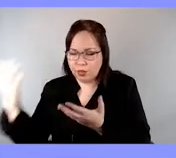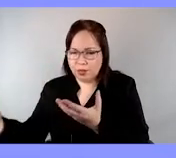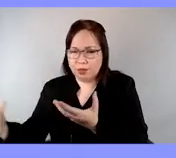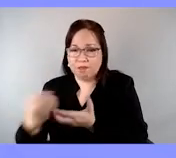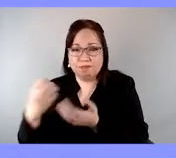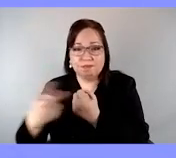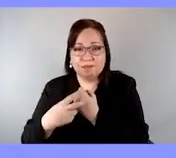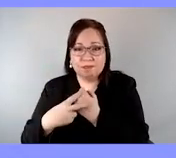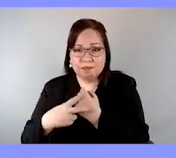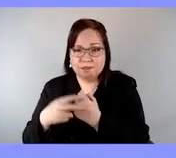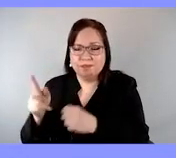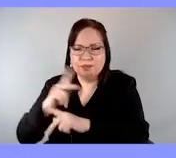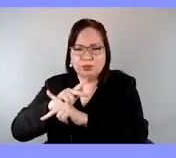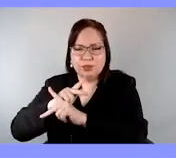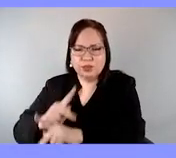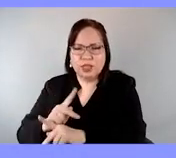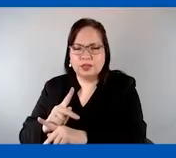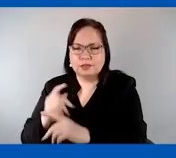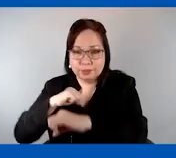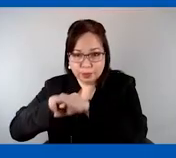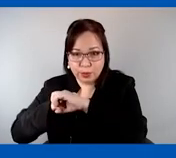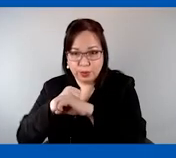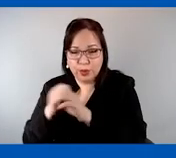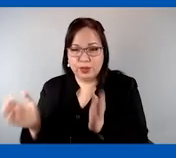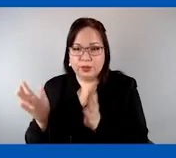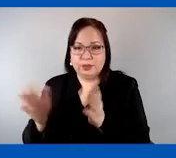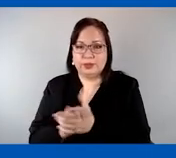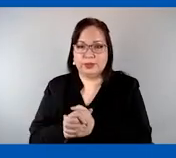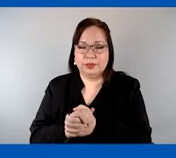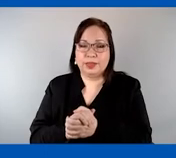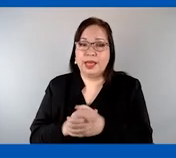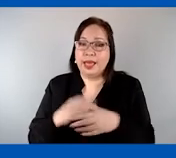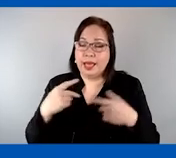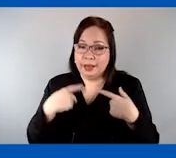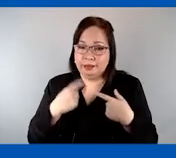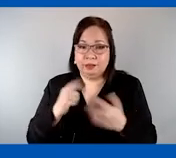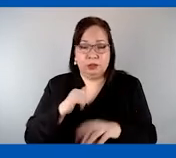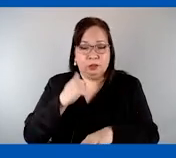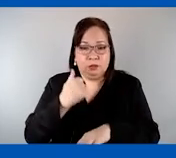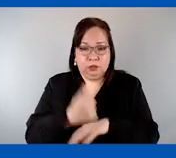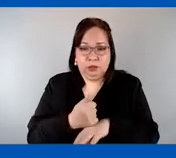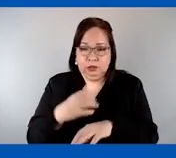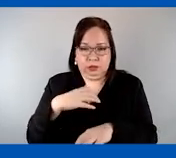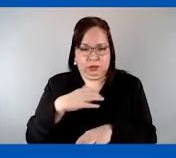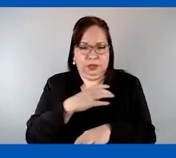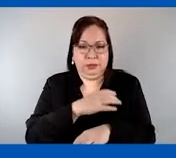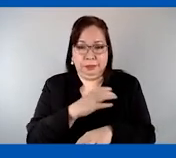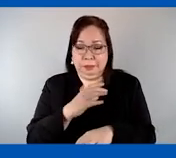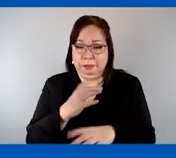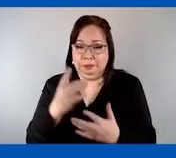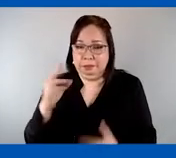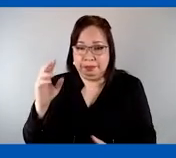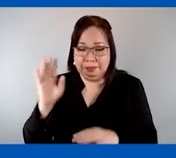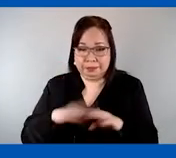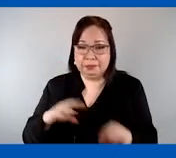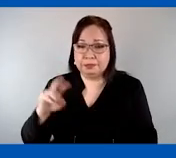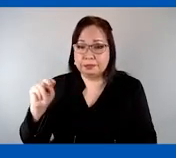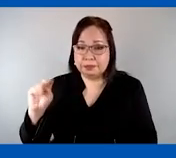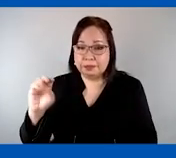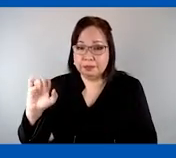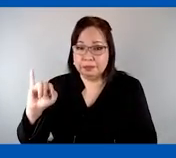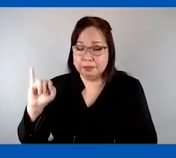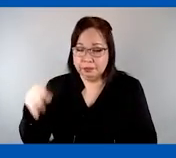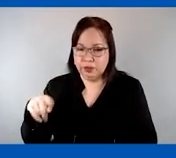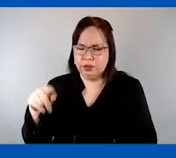be protected and promoted. There is a commission called the NCIP, or